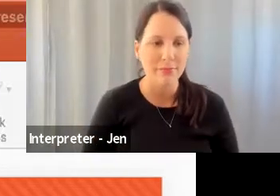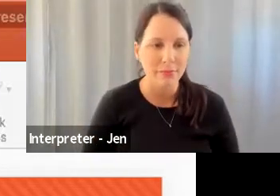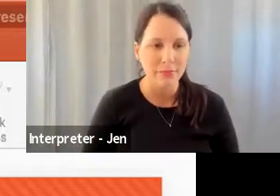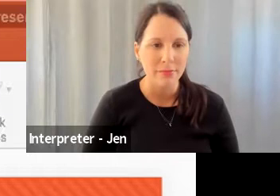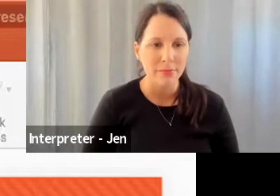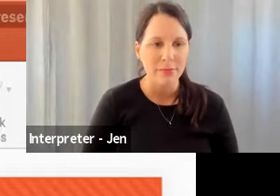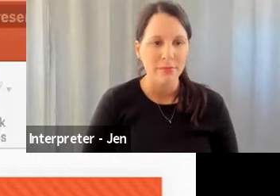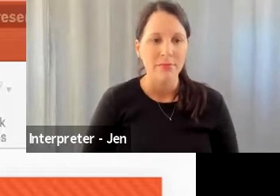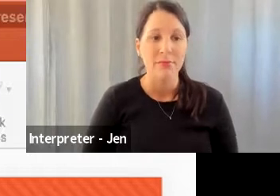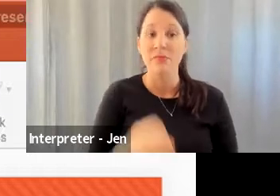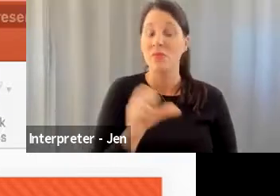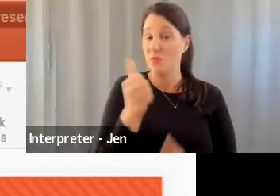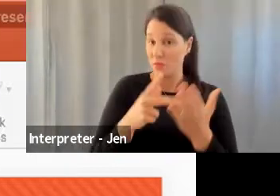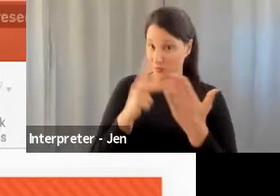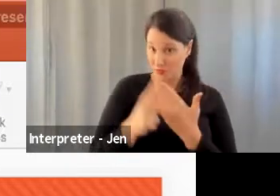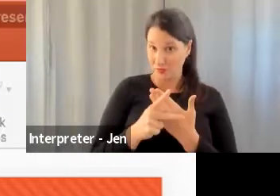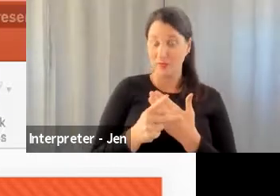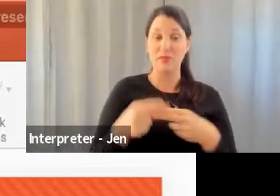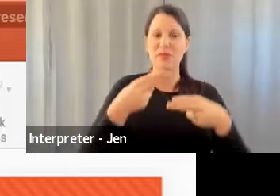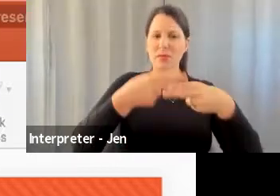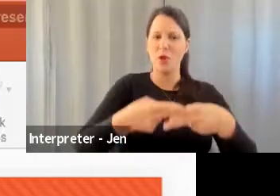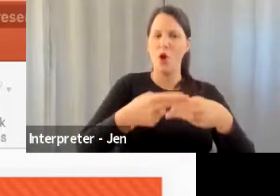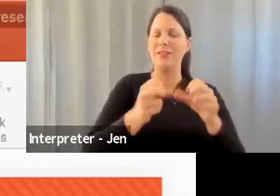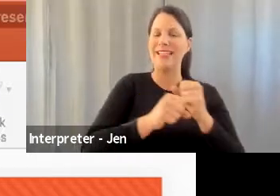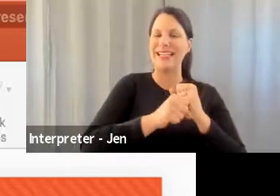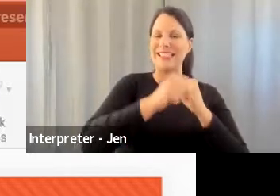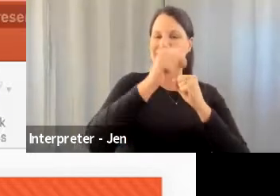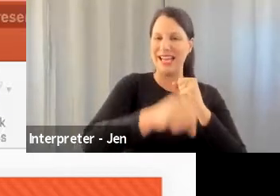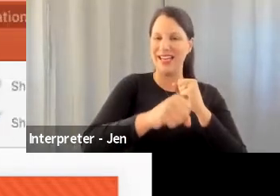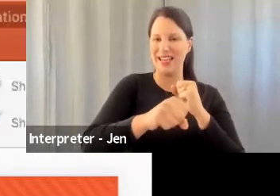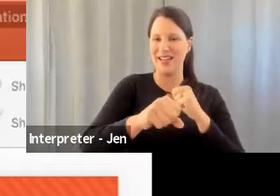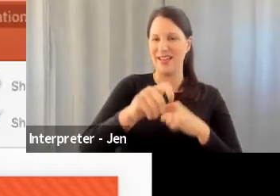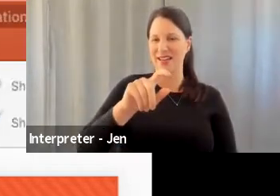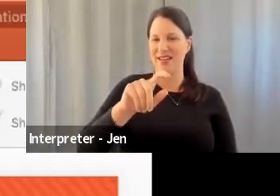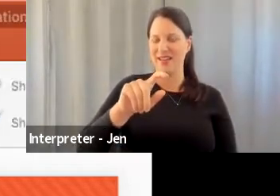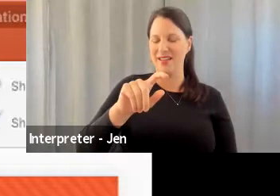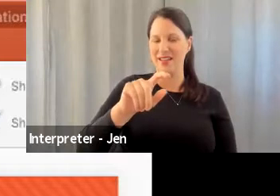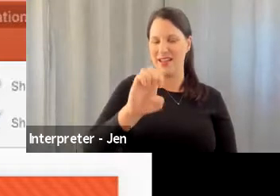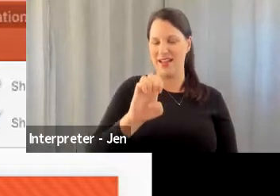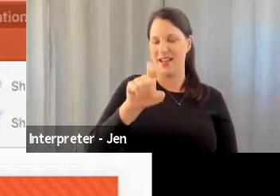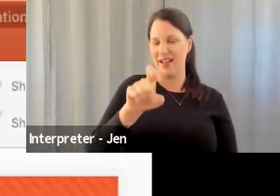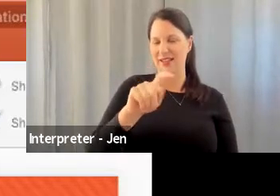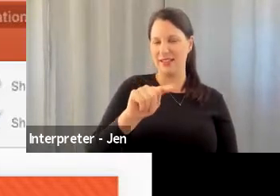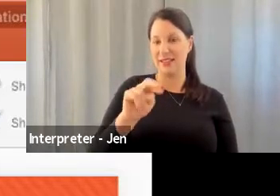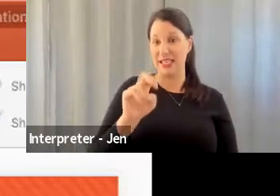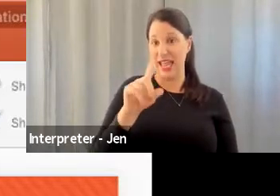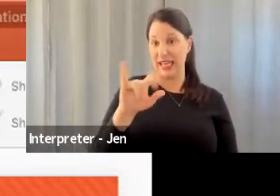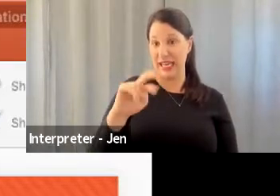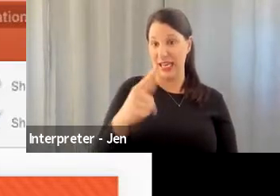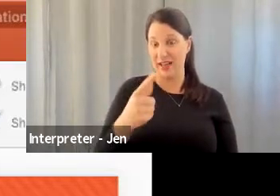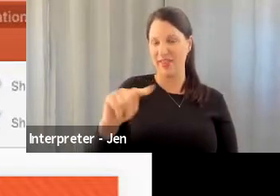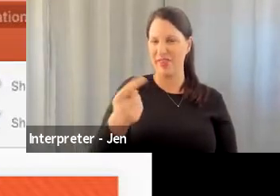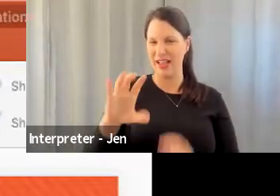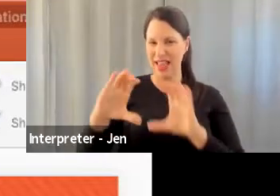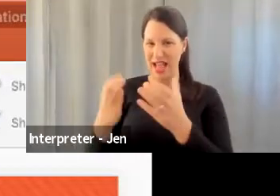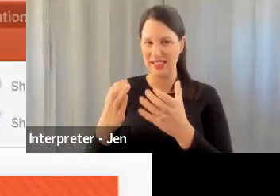Another program that we offer is Extending the Class. Excuse me. They're going to be open from 9 a.m. to 7 p.m.,